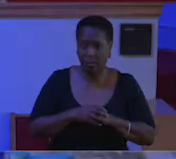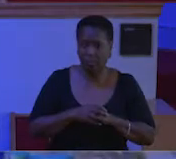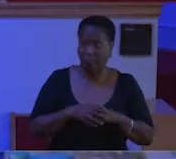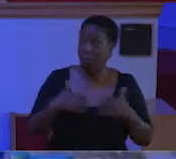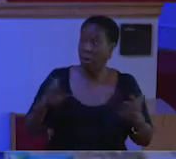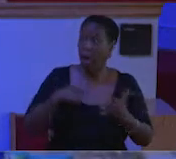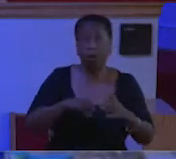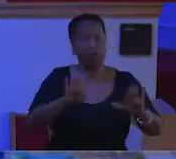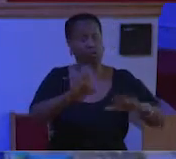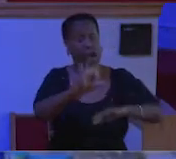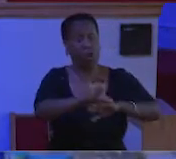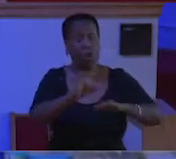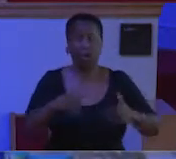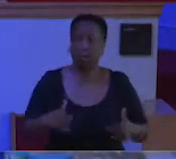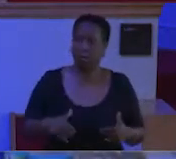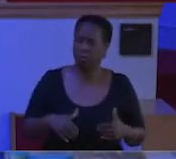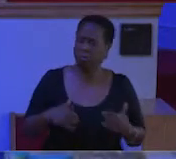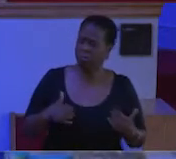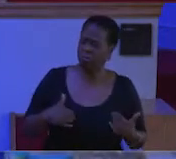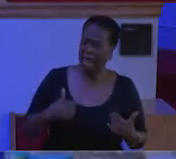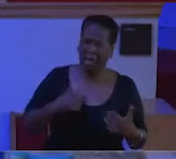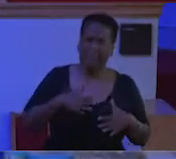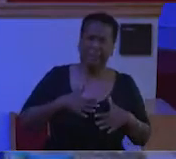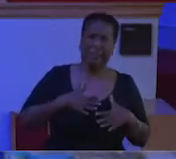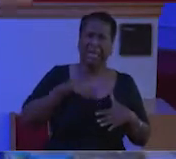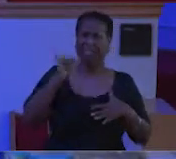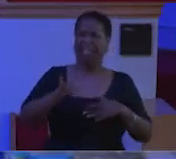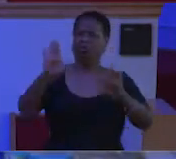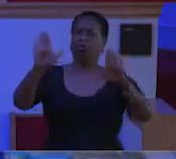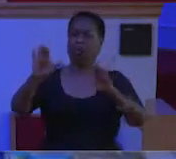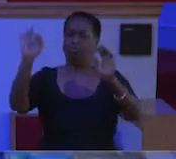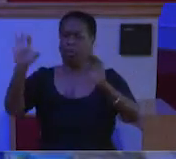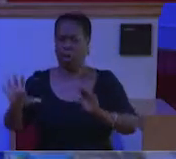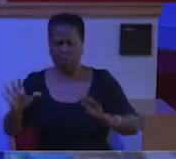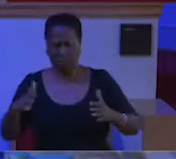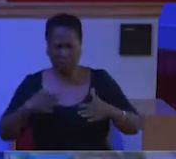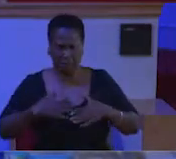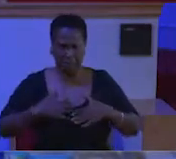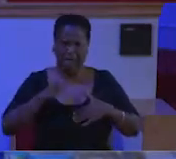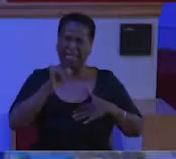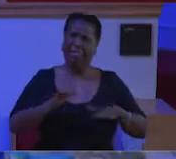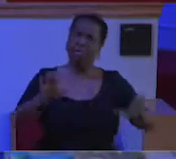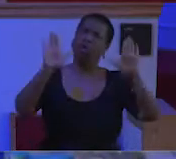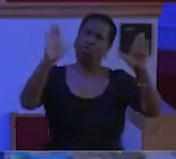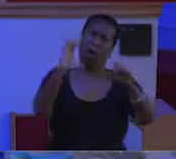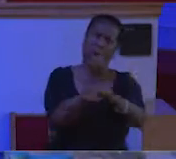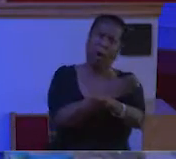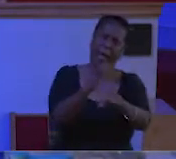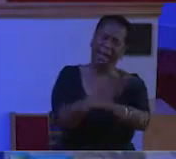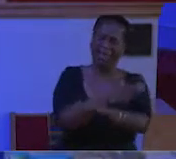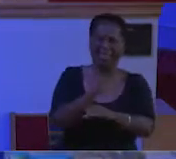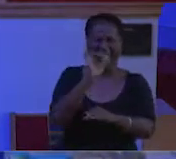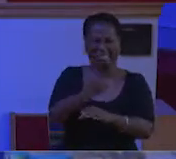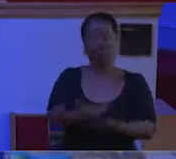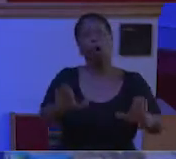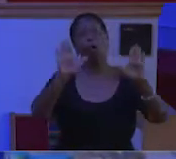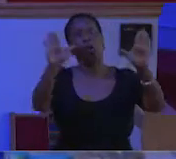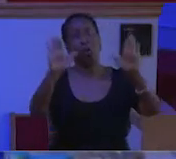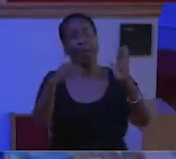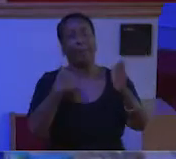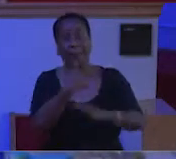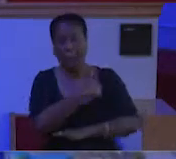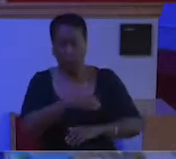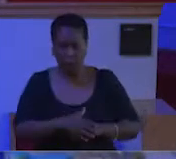Oh, this is a great church. That's a great preacher. That's a great choir. Those are great